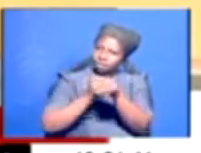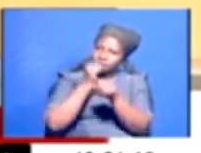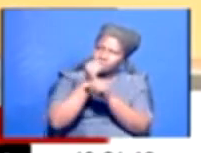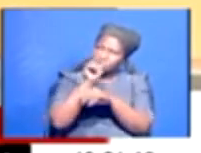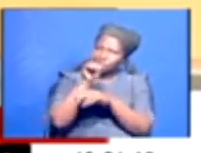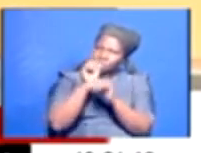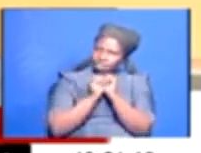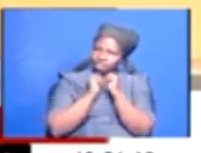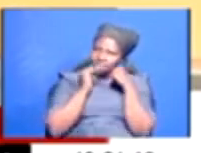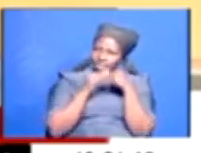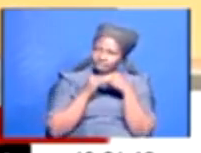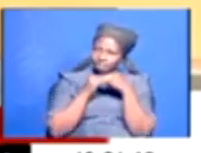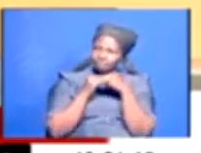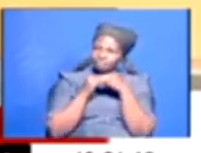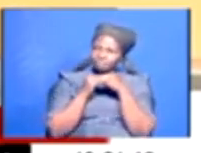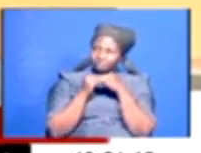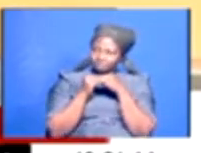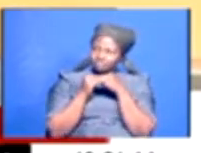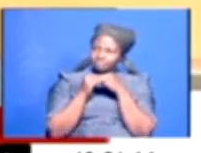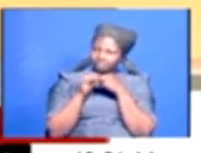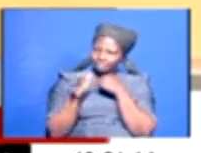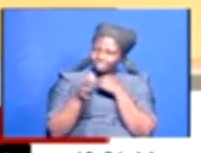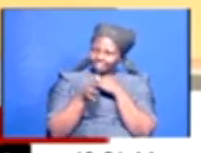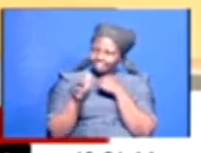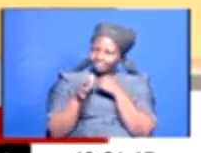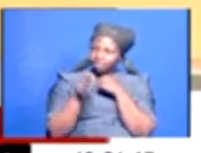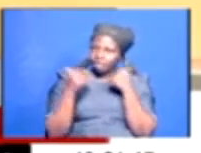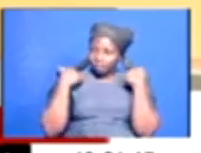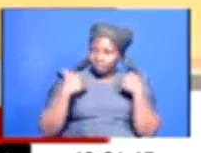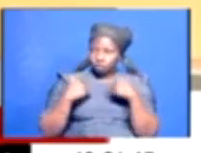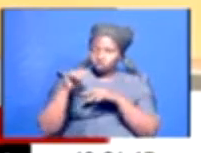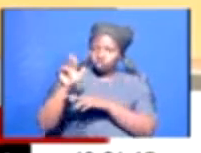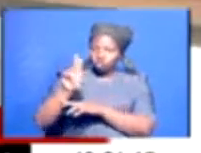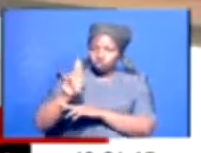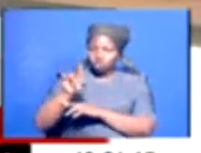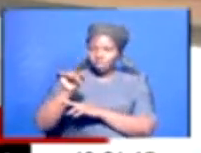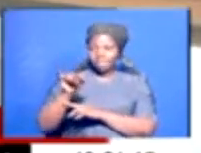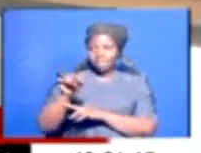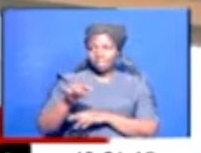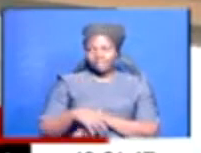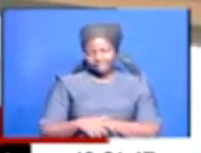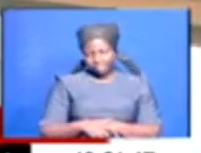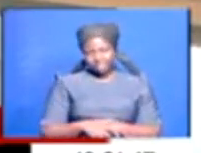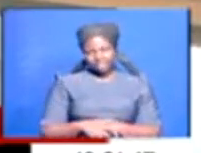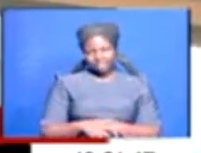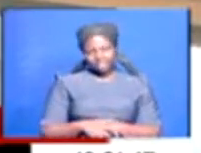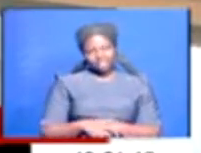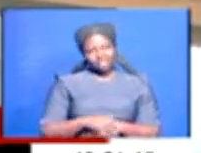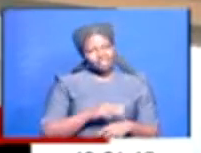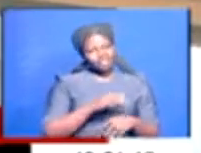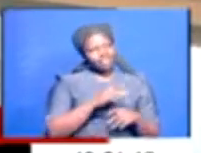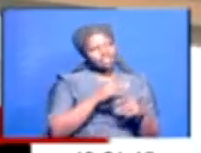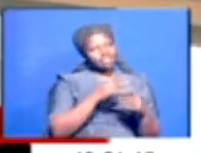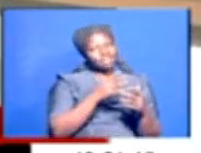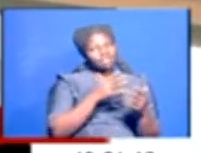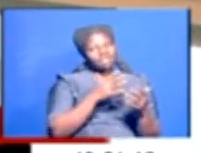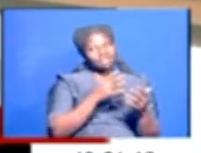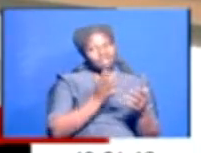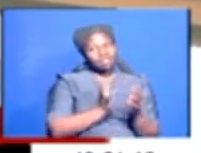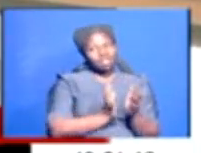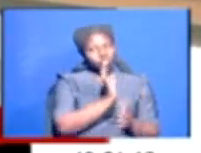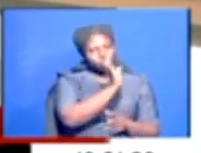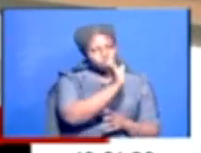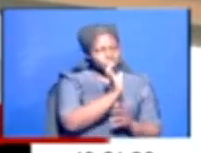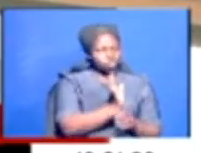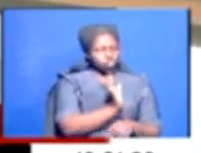2018. Yeah, I'm using it. And what about the short put? How did they carve it for you? You know, carving to get so that